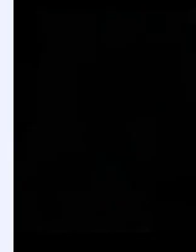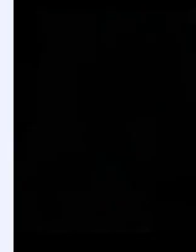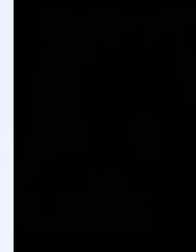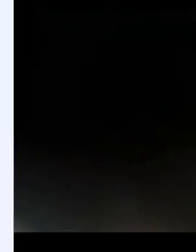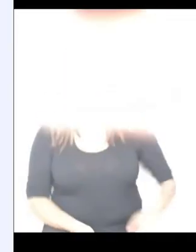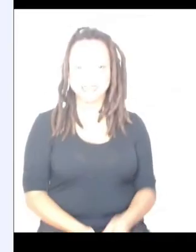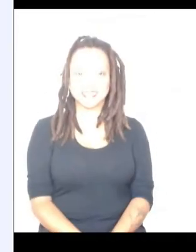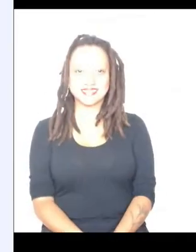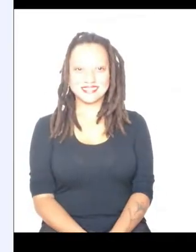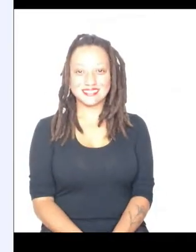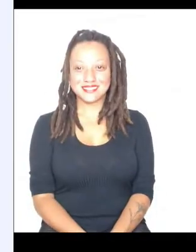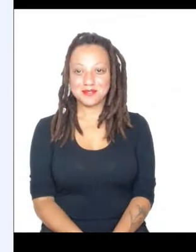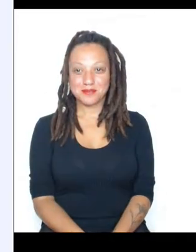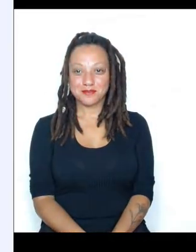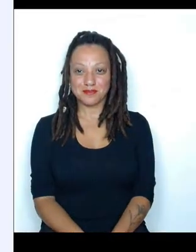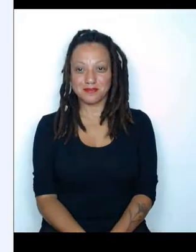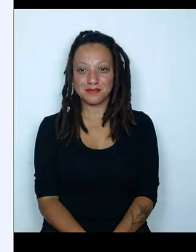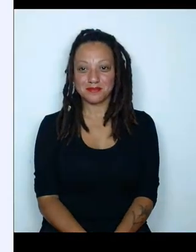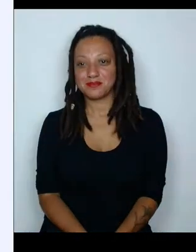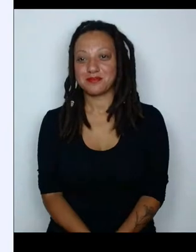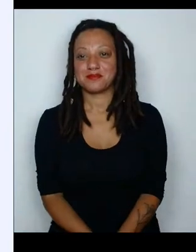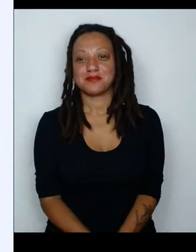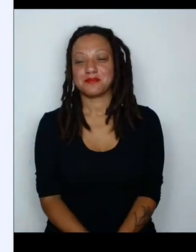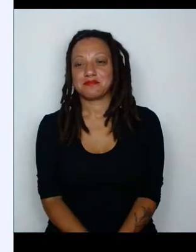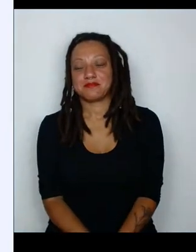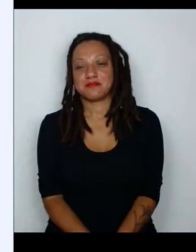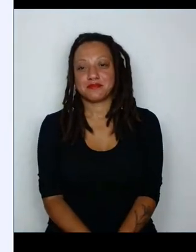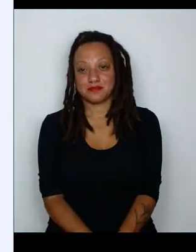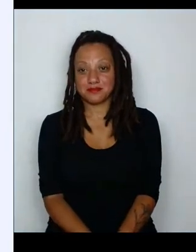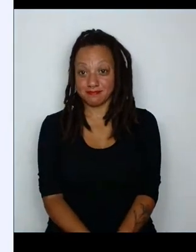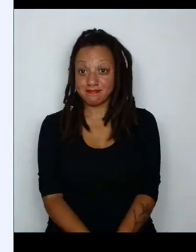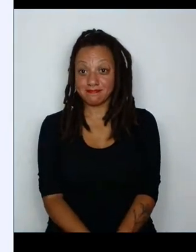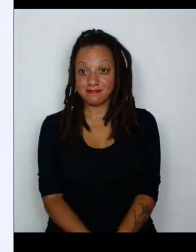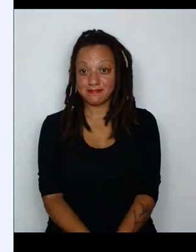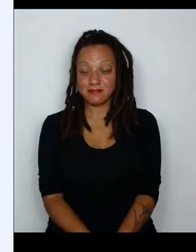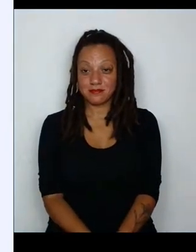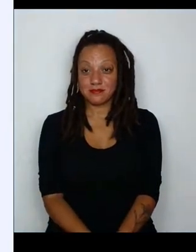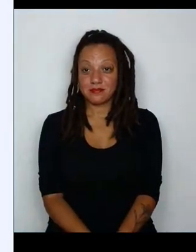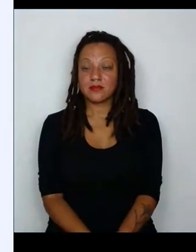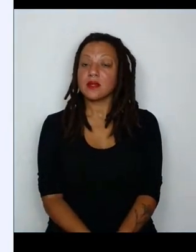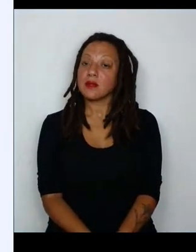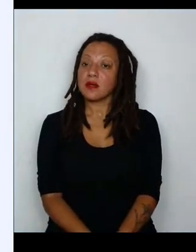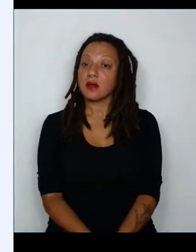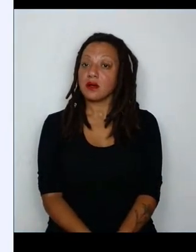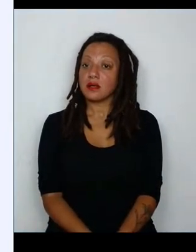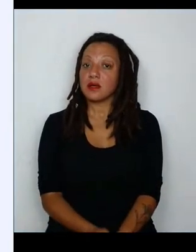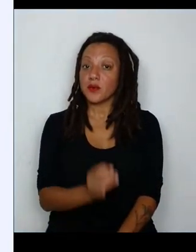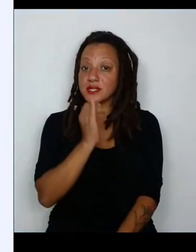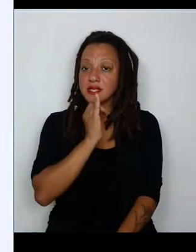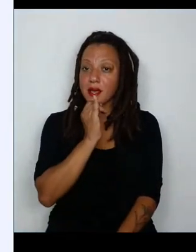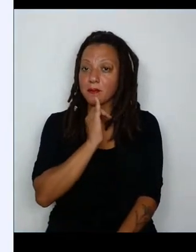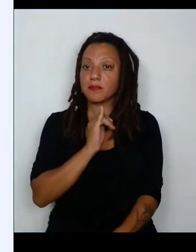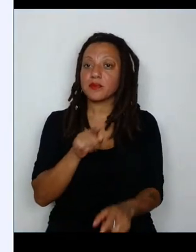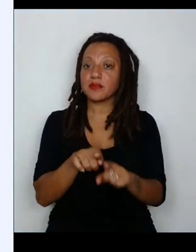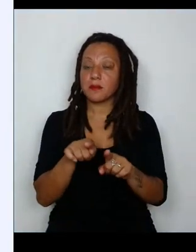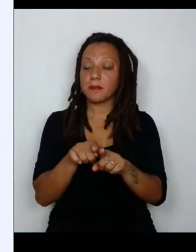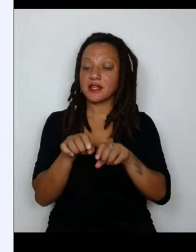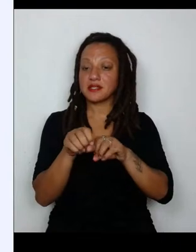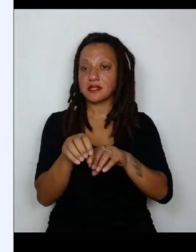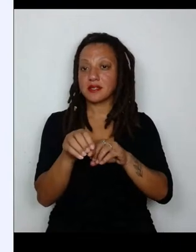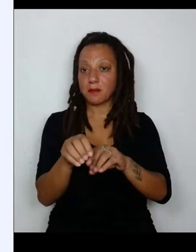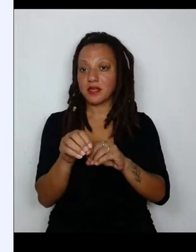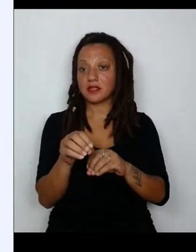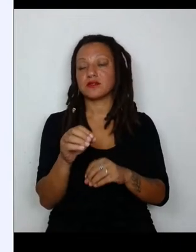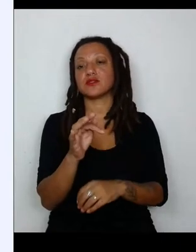and here again the uh the example and teachings of flora tristan were formative um the early 19th